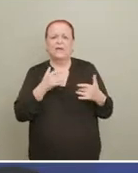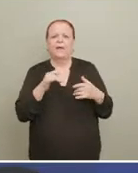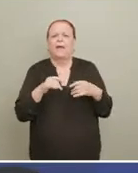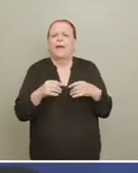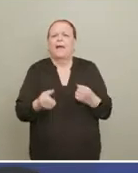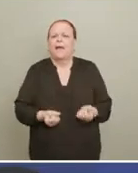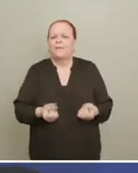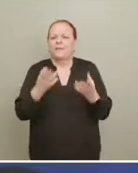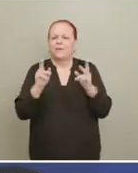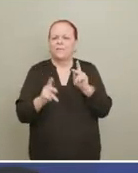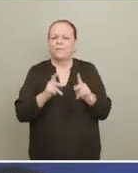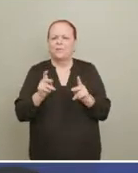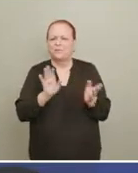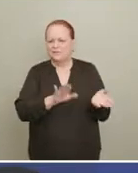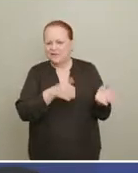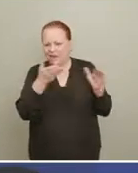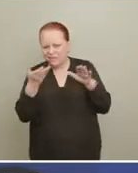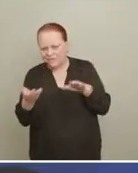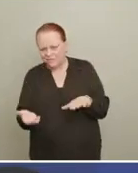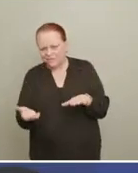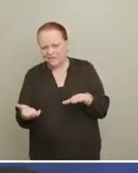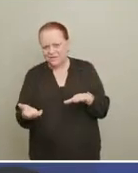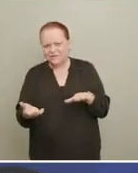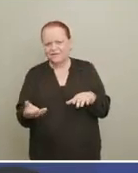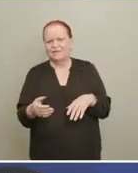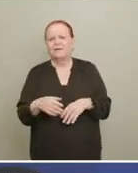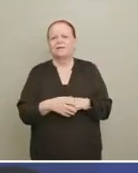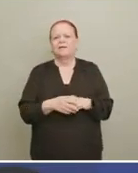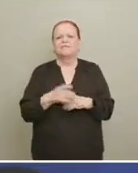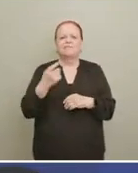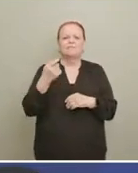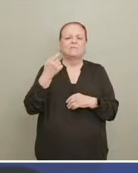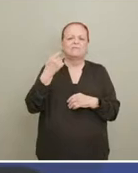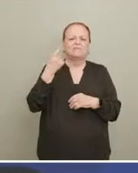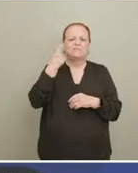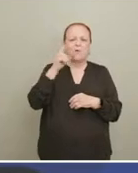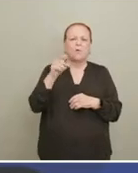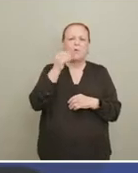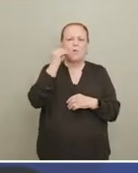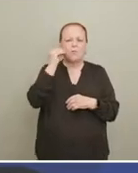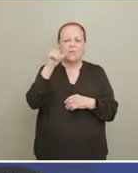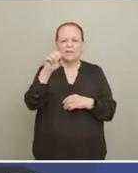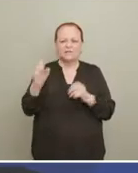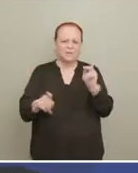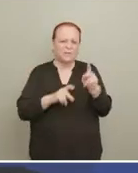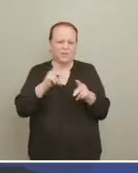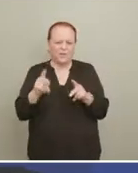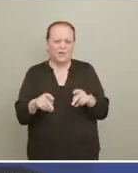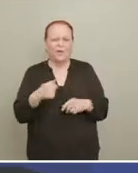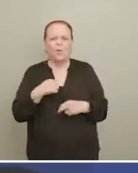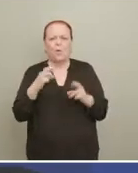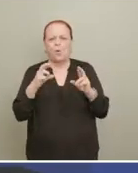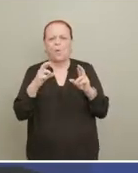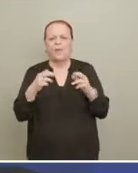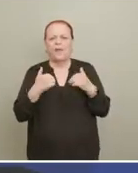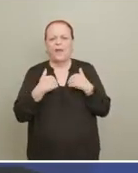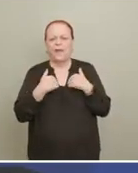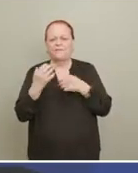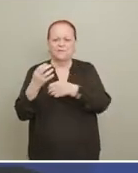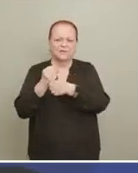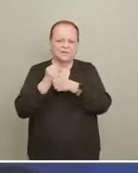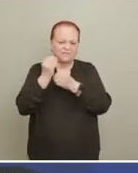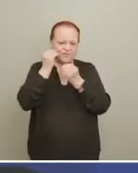number of deaths that occur, the mortality rate among our homeless population on the street, and we hope to have an answer to at least mitigate that